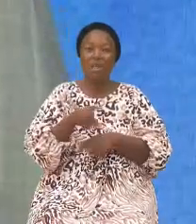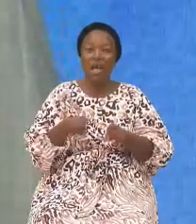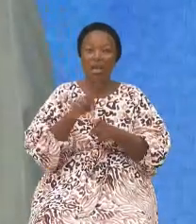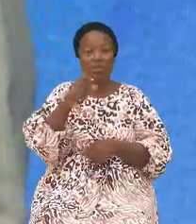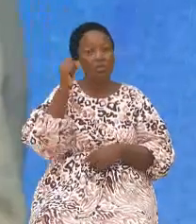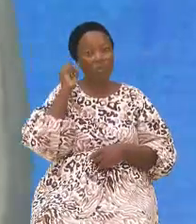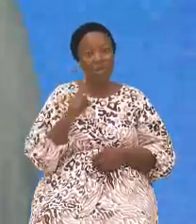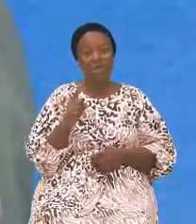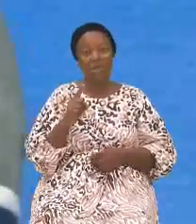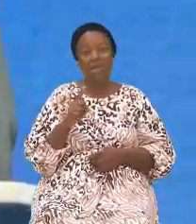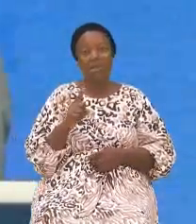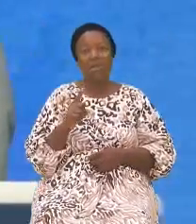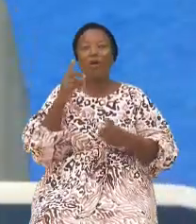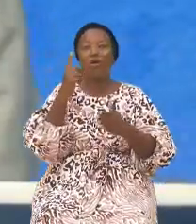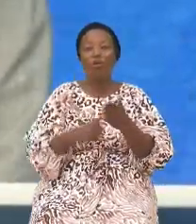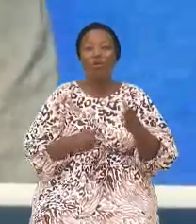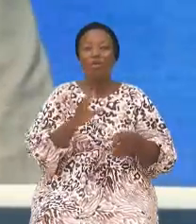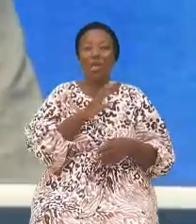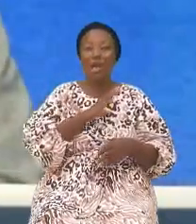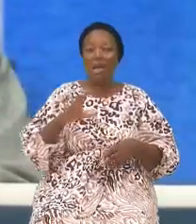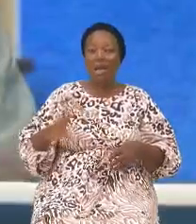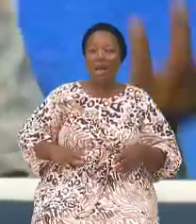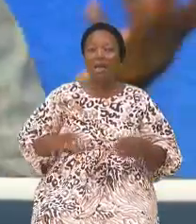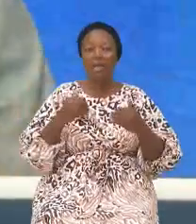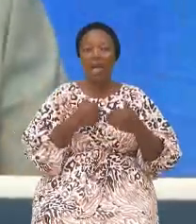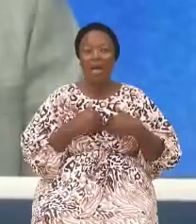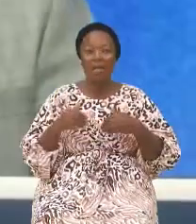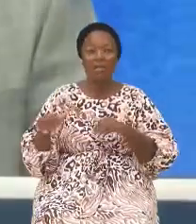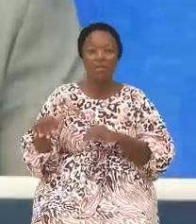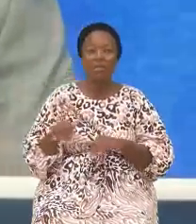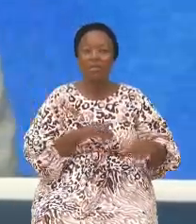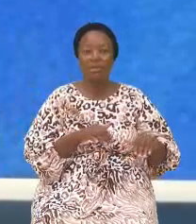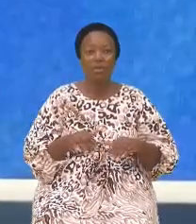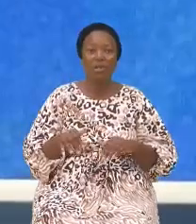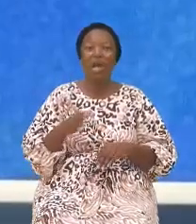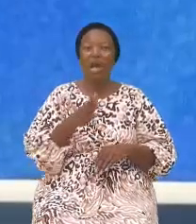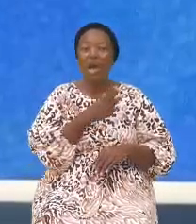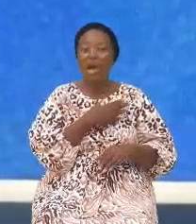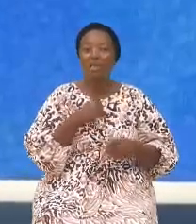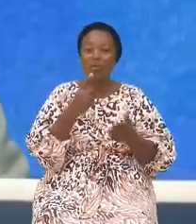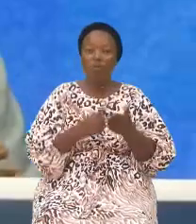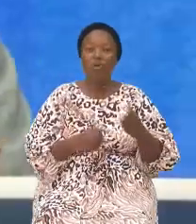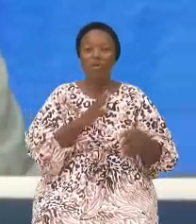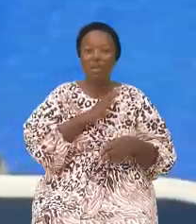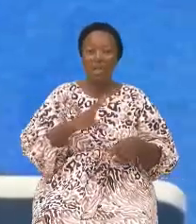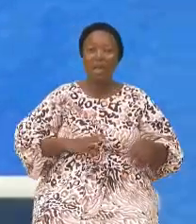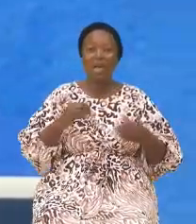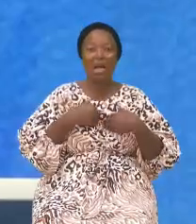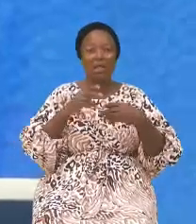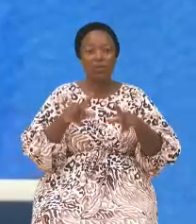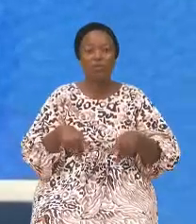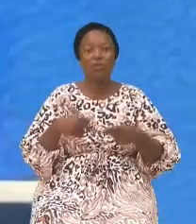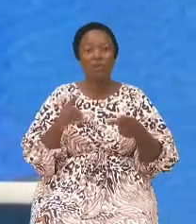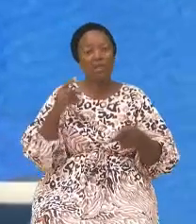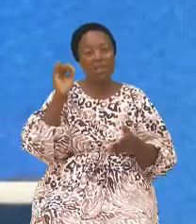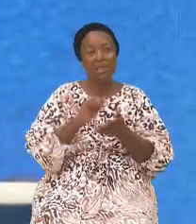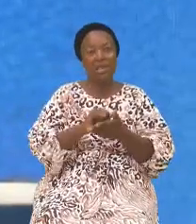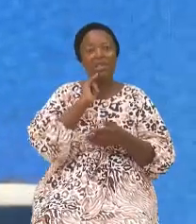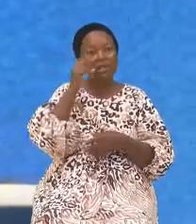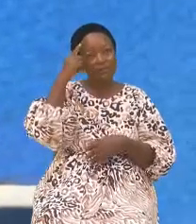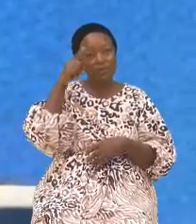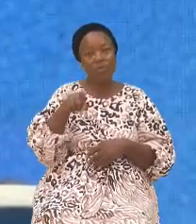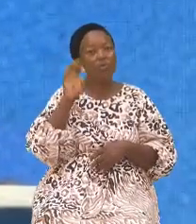earth. And so, today, as you understand what Christ has done and